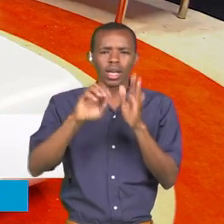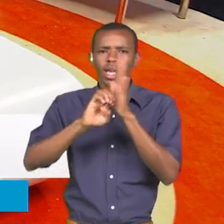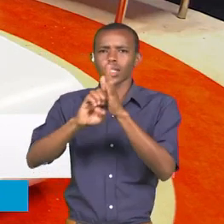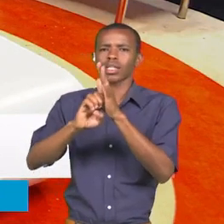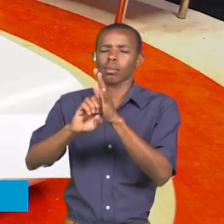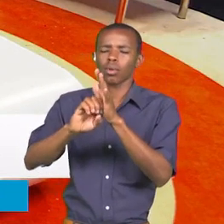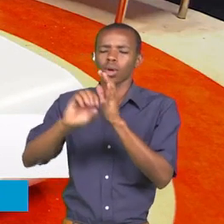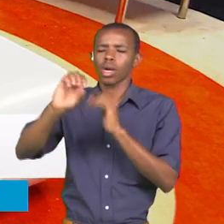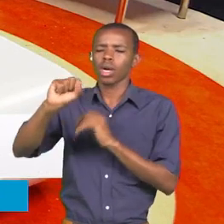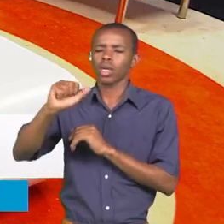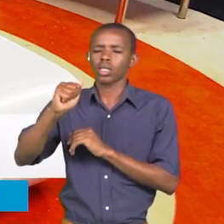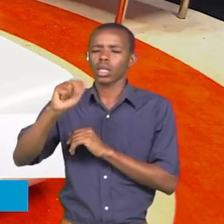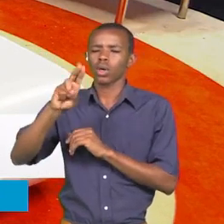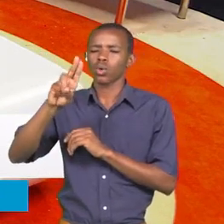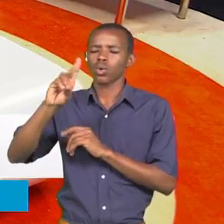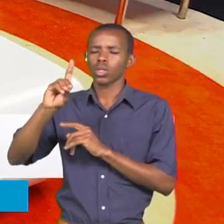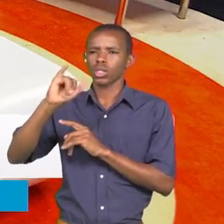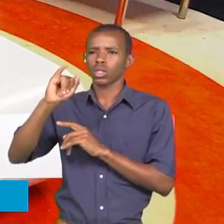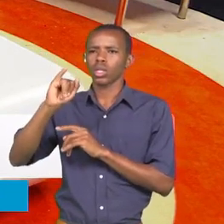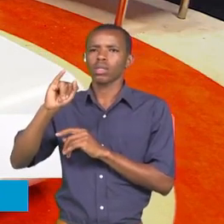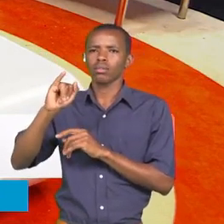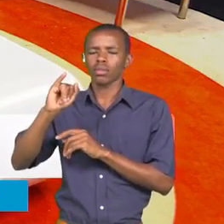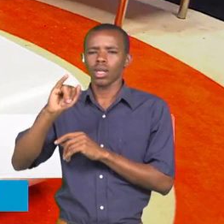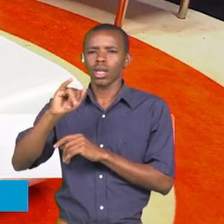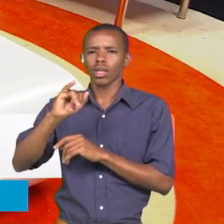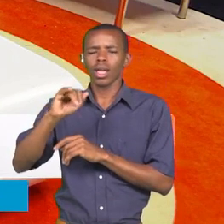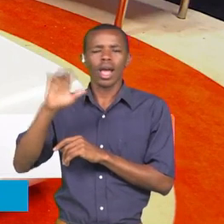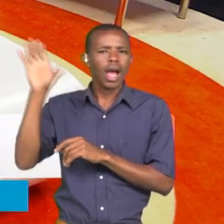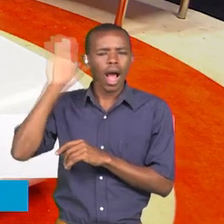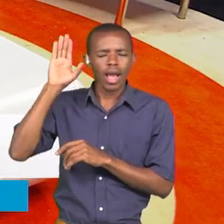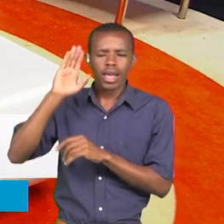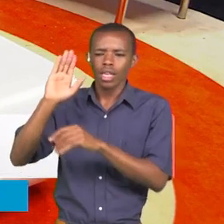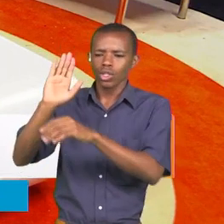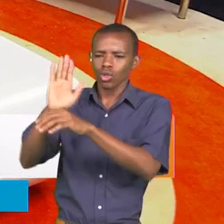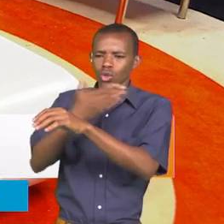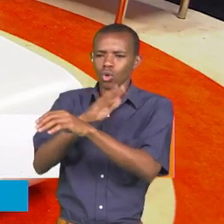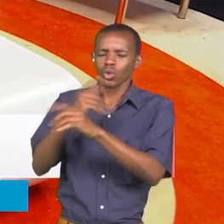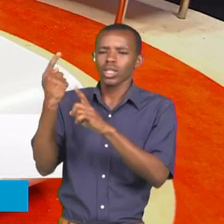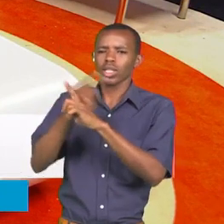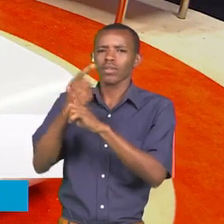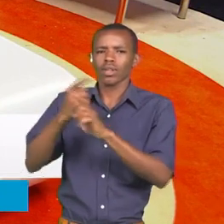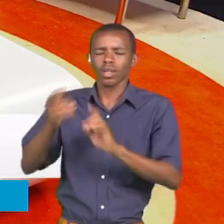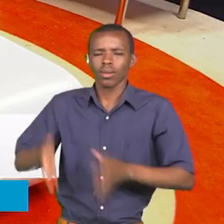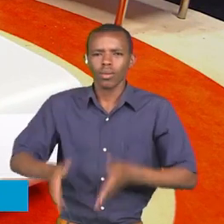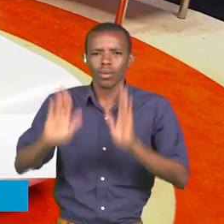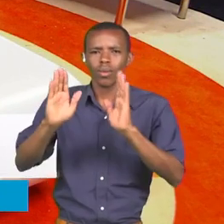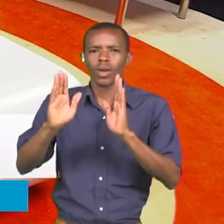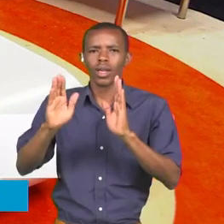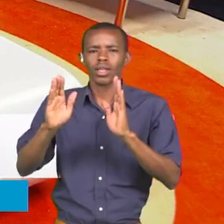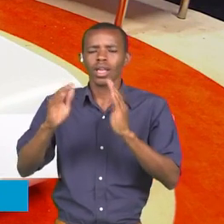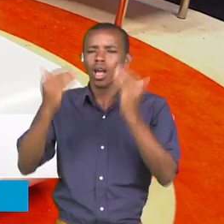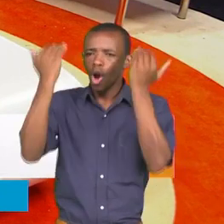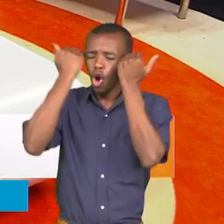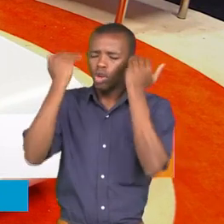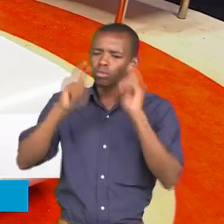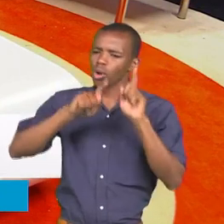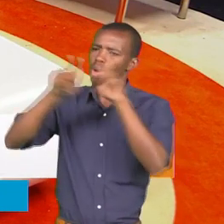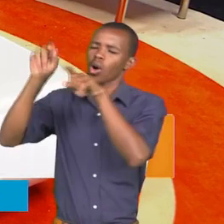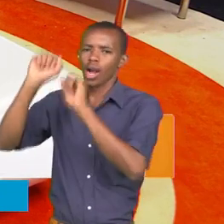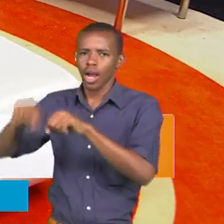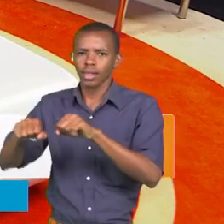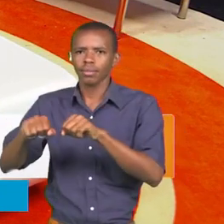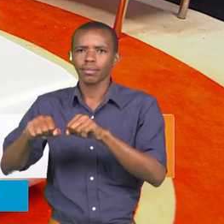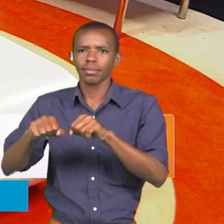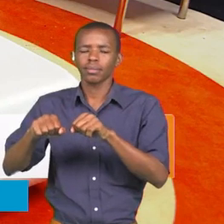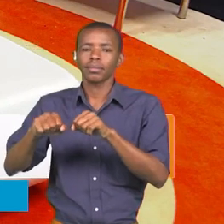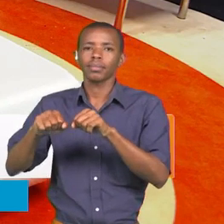Sauti Sol can wake up one day and then was came to a member song, yeah, to Fulani too, with a different version. I believe they'll go to court. But the rendition part,